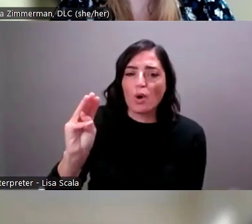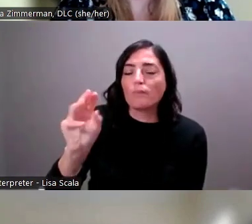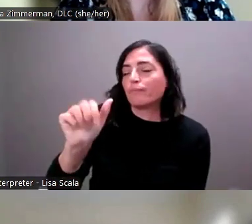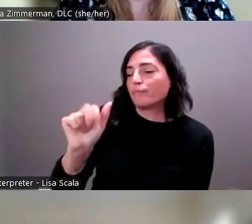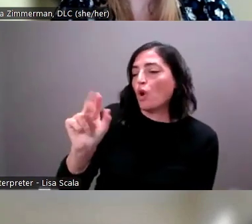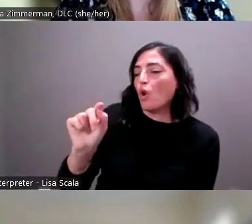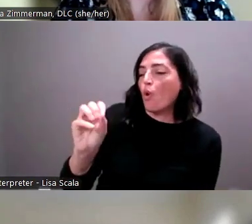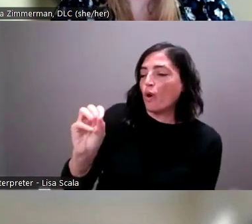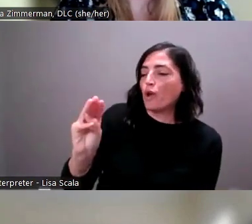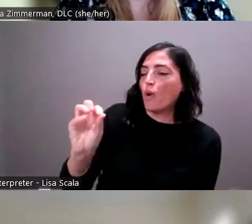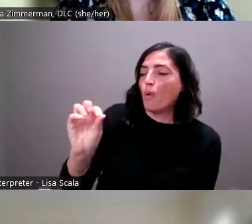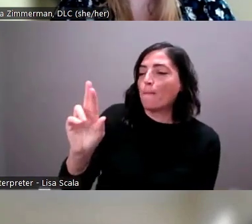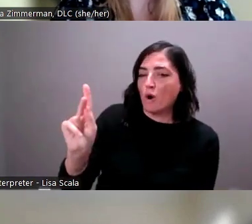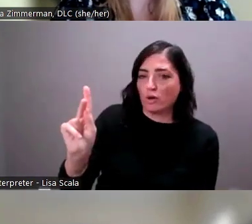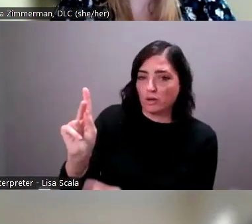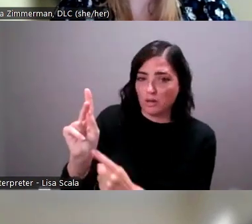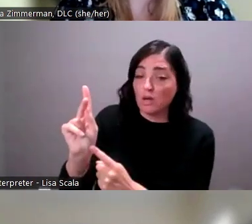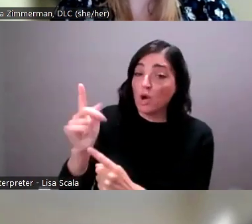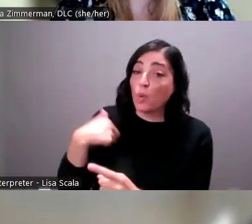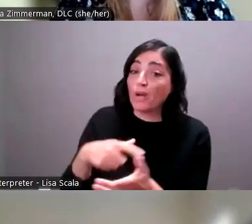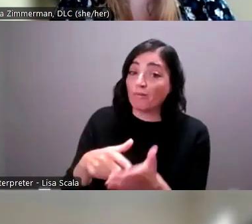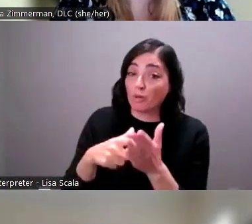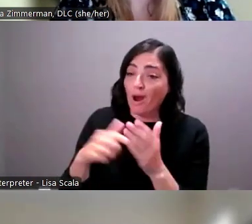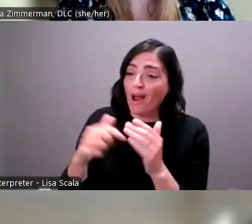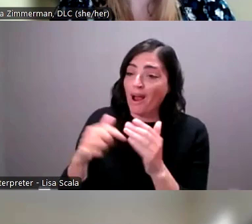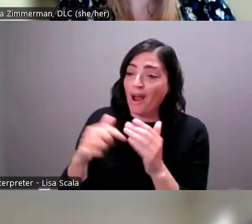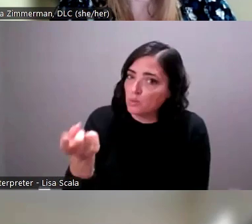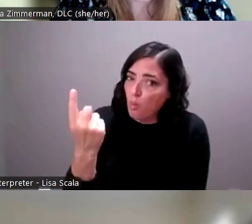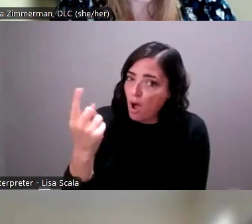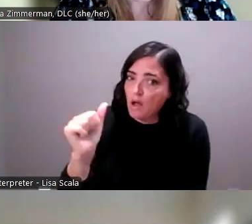And we require that at least one automark